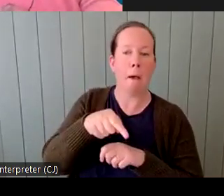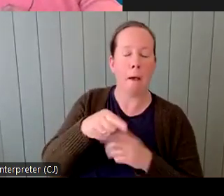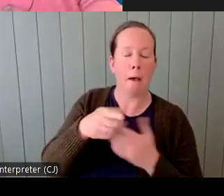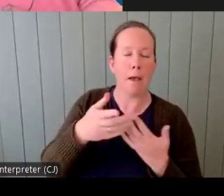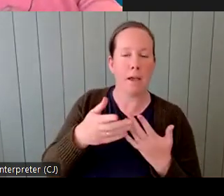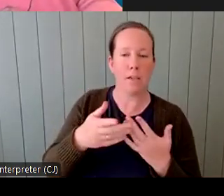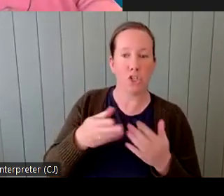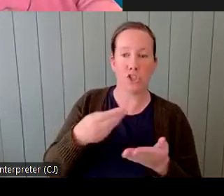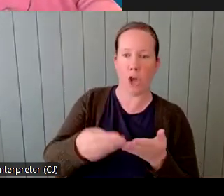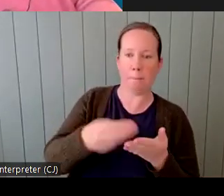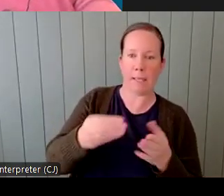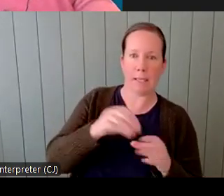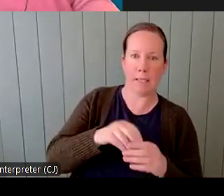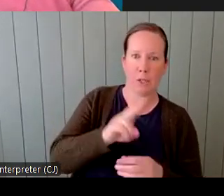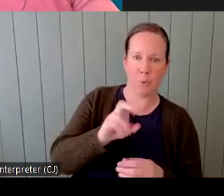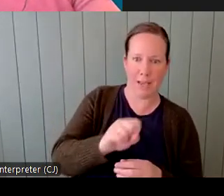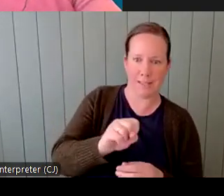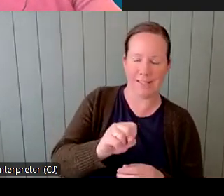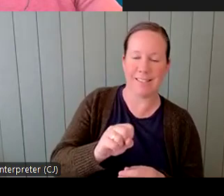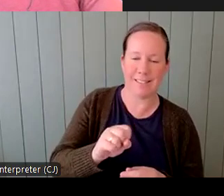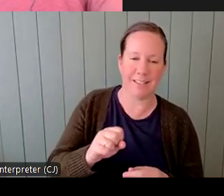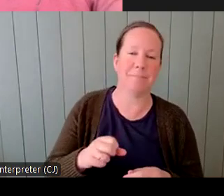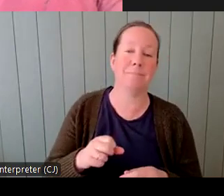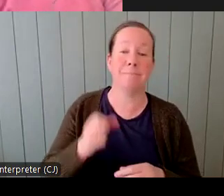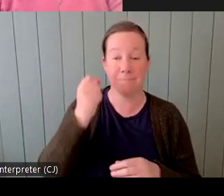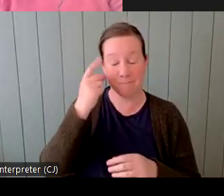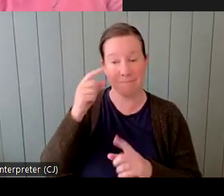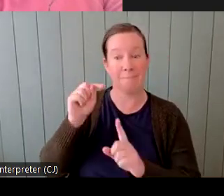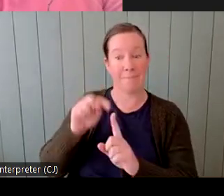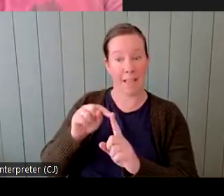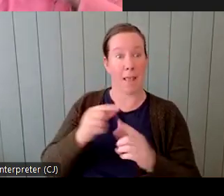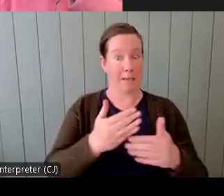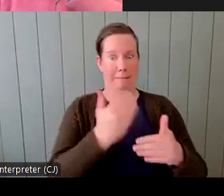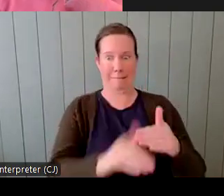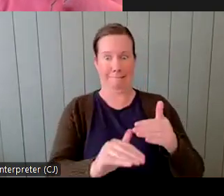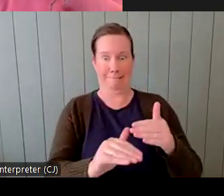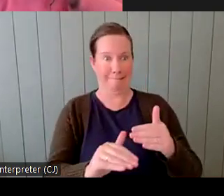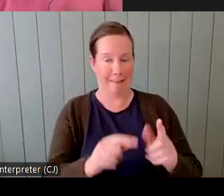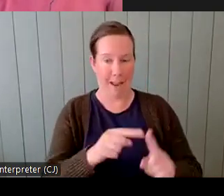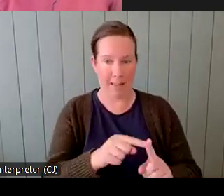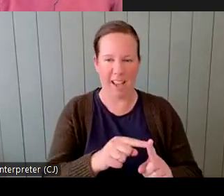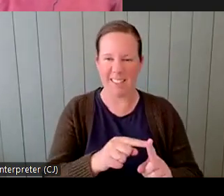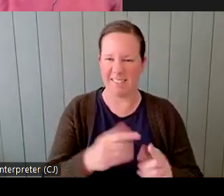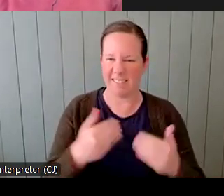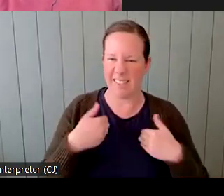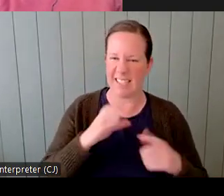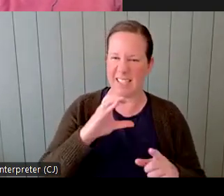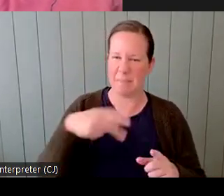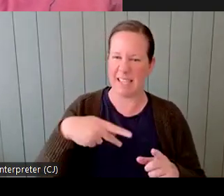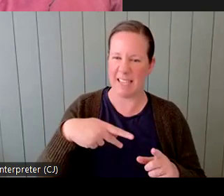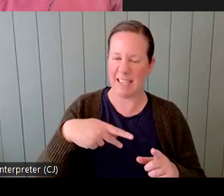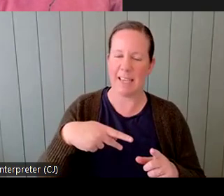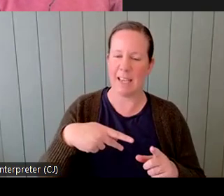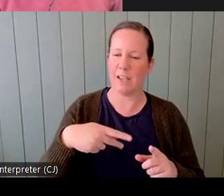later, having suffered cerebral palsy when he was born. And he was surrounded by the